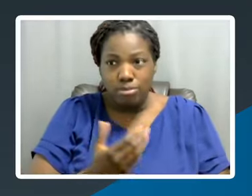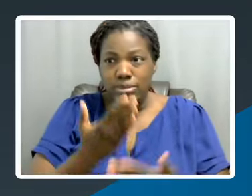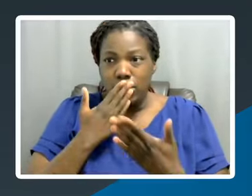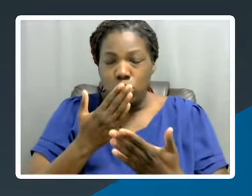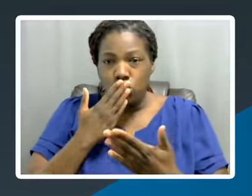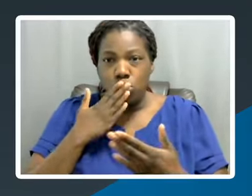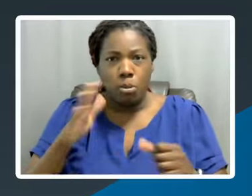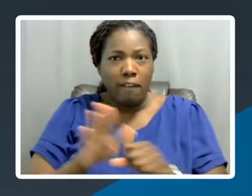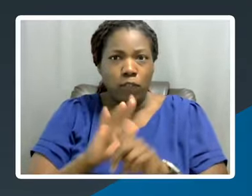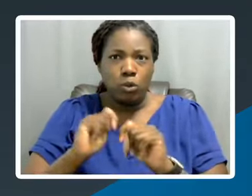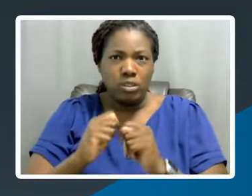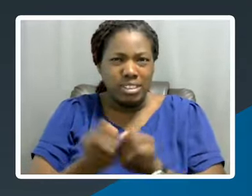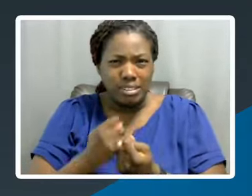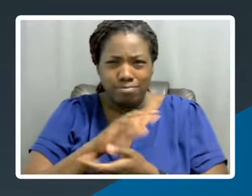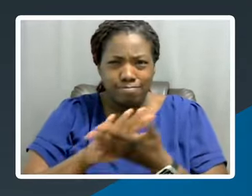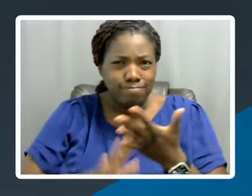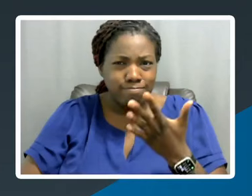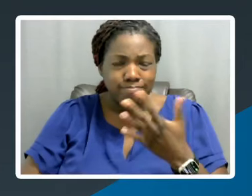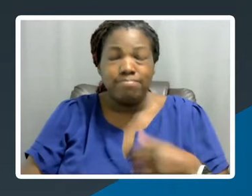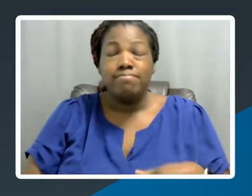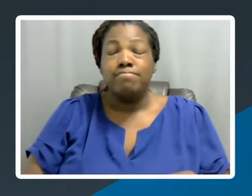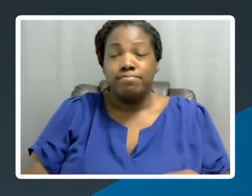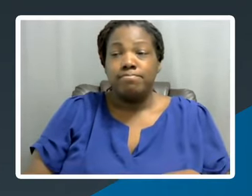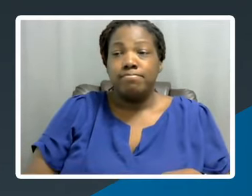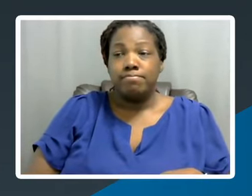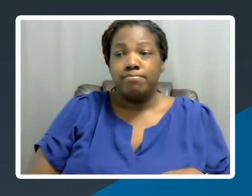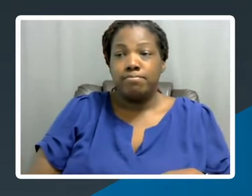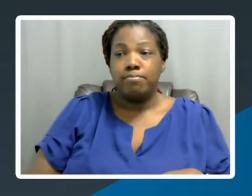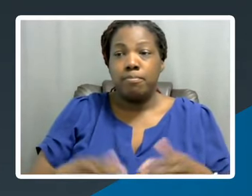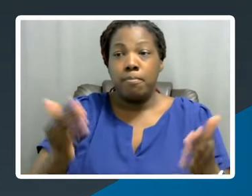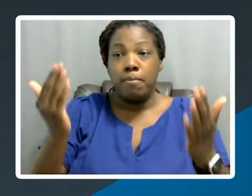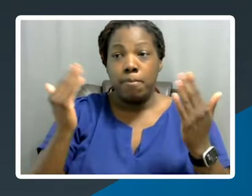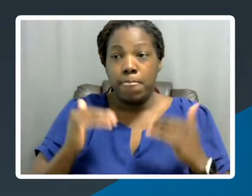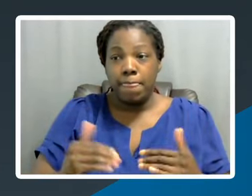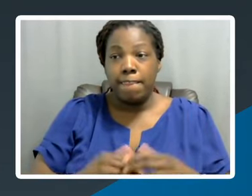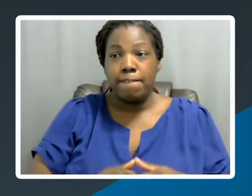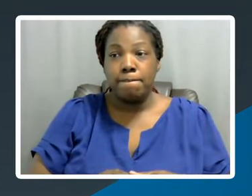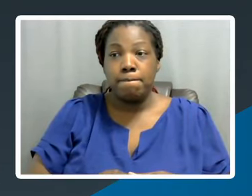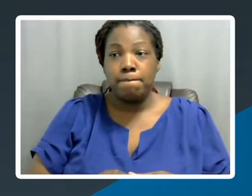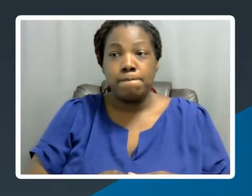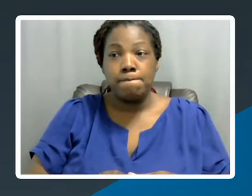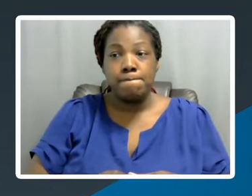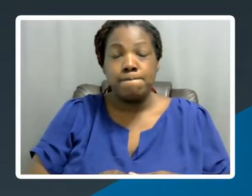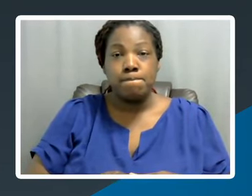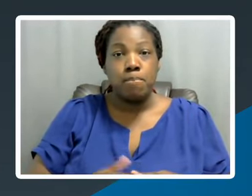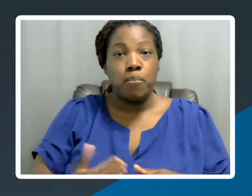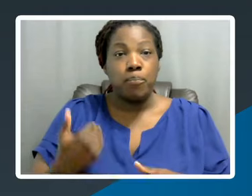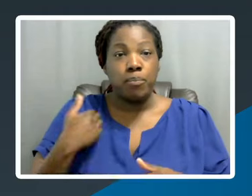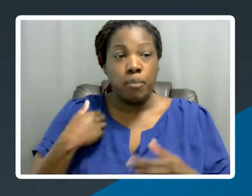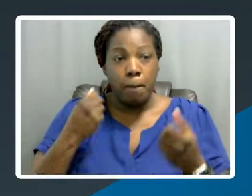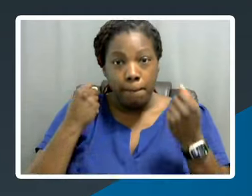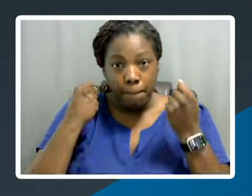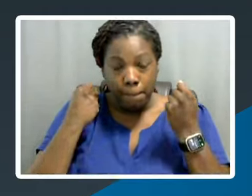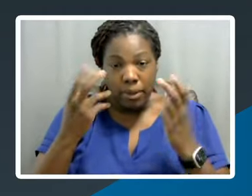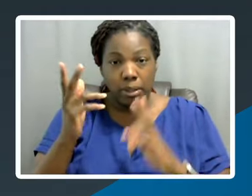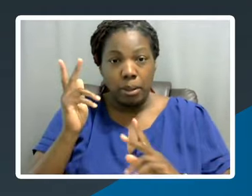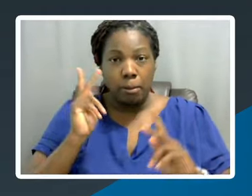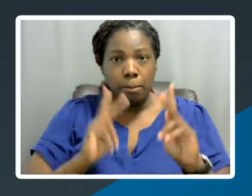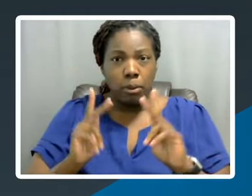team. We also, if we could go to the next slide, have a number of people across